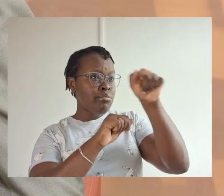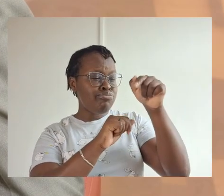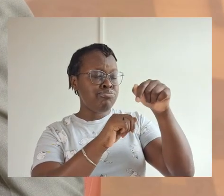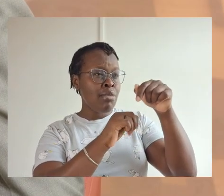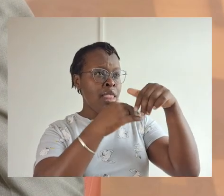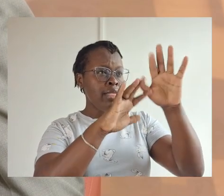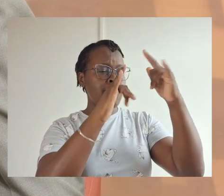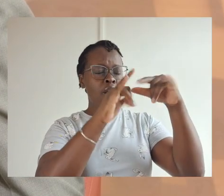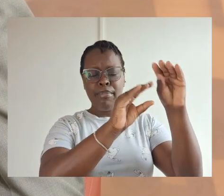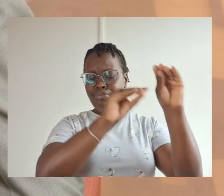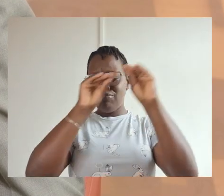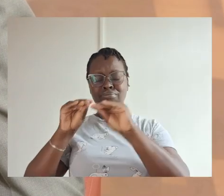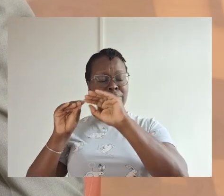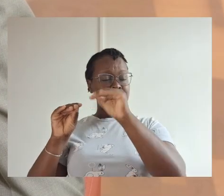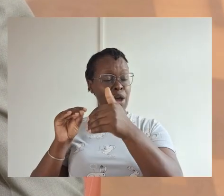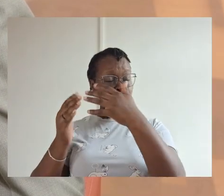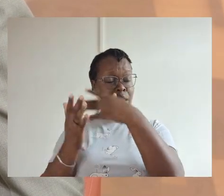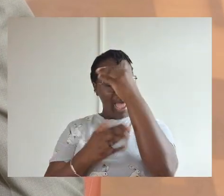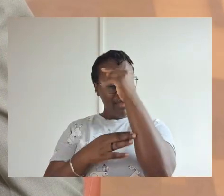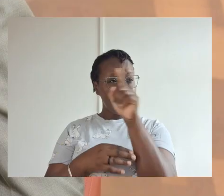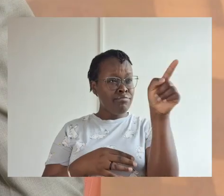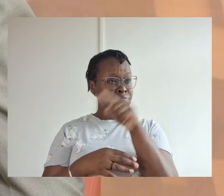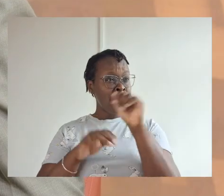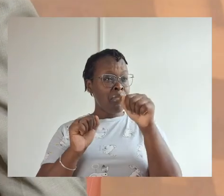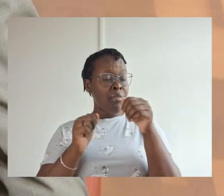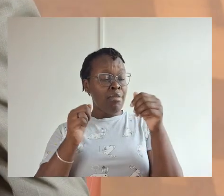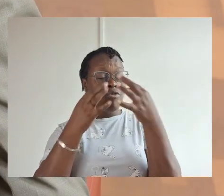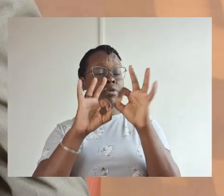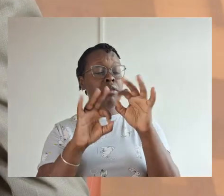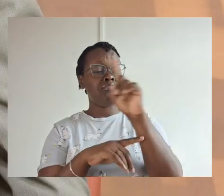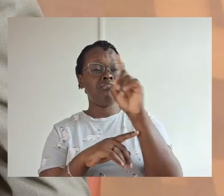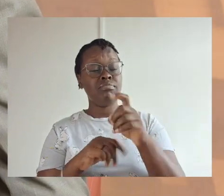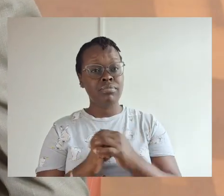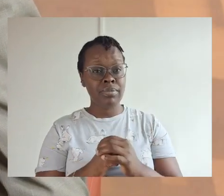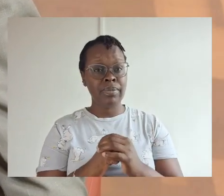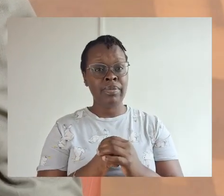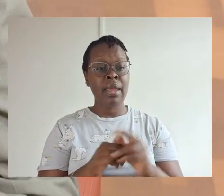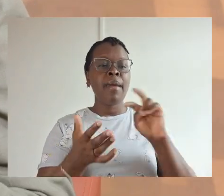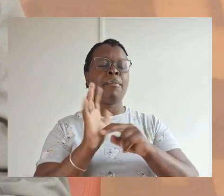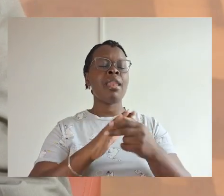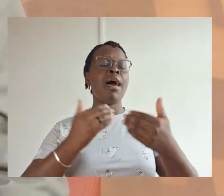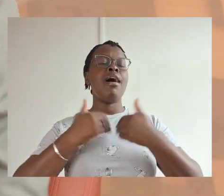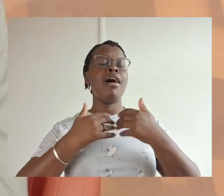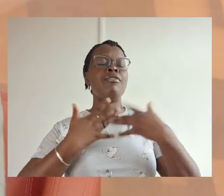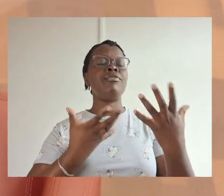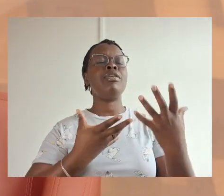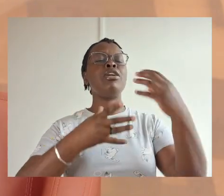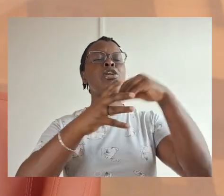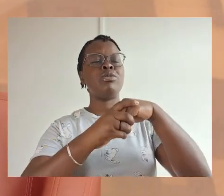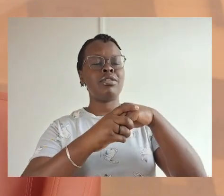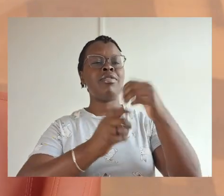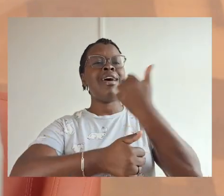it is ambitious, but the government is trying to have